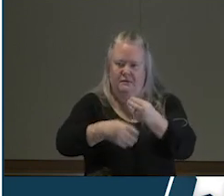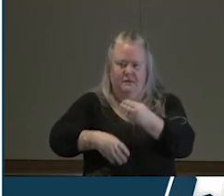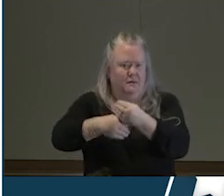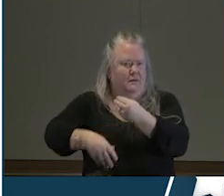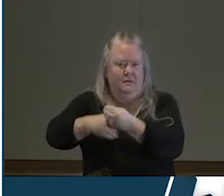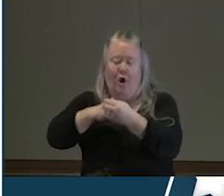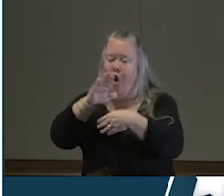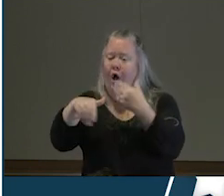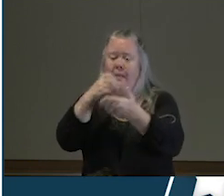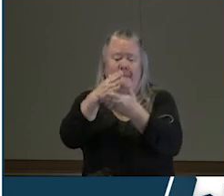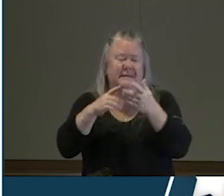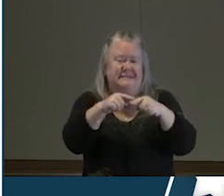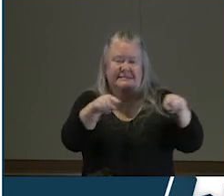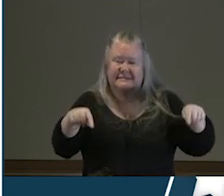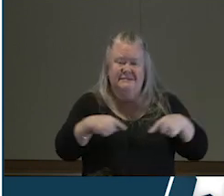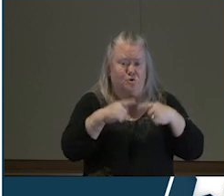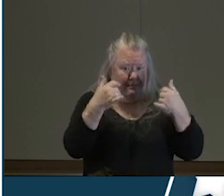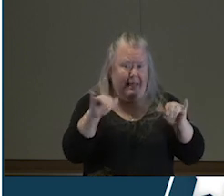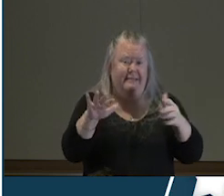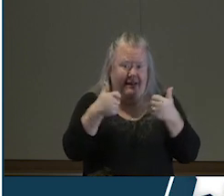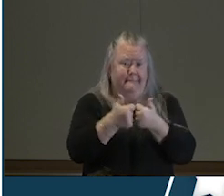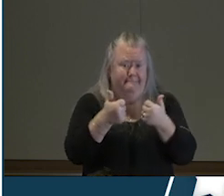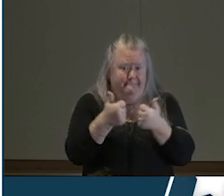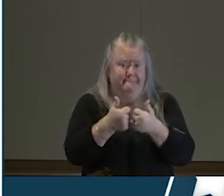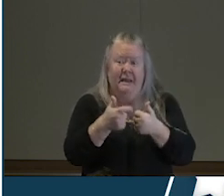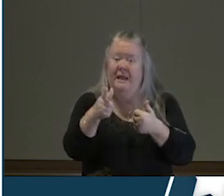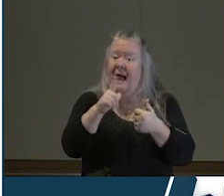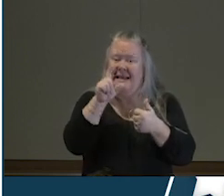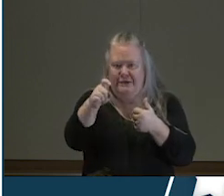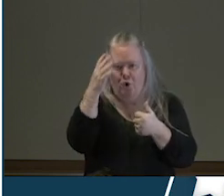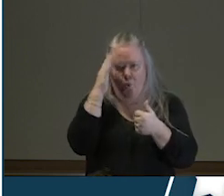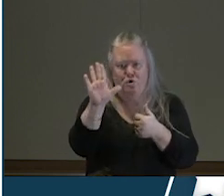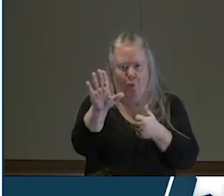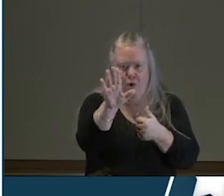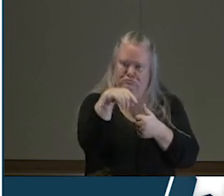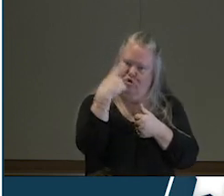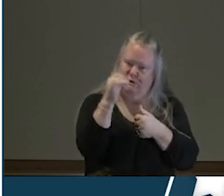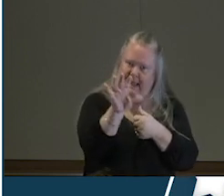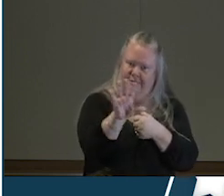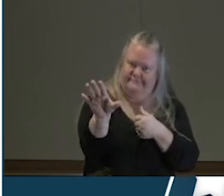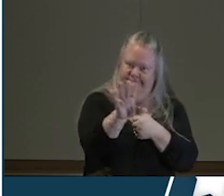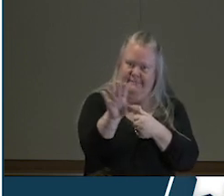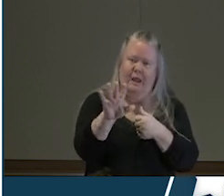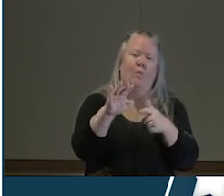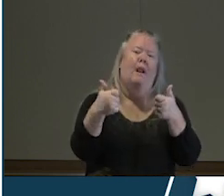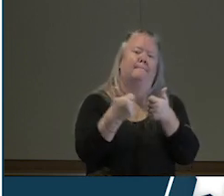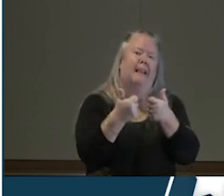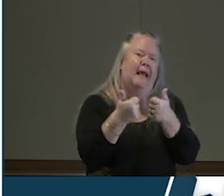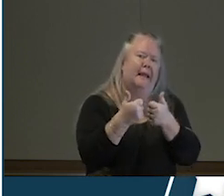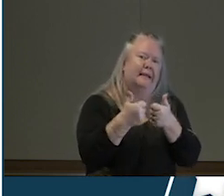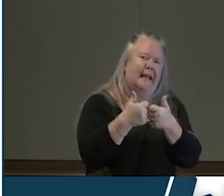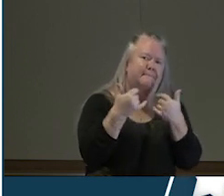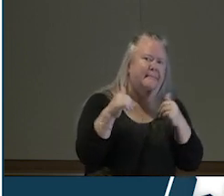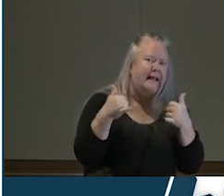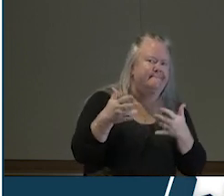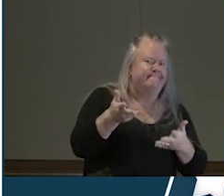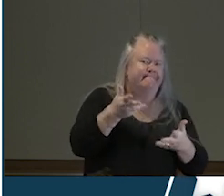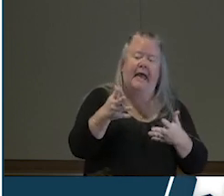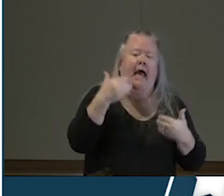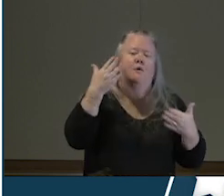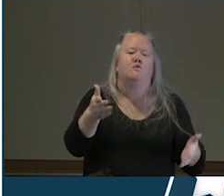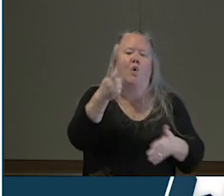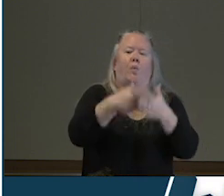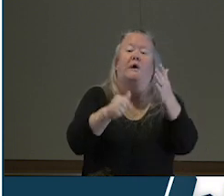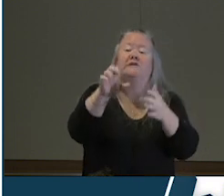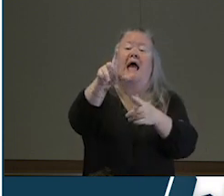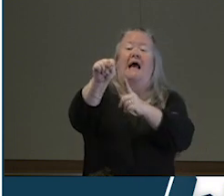all the other pieces on the board to play. And until I know what your board looks like and what I'm playing against, I can't possibly know which